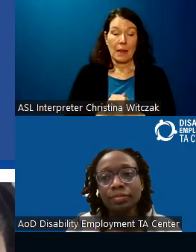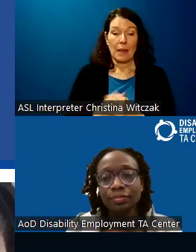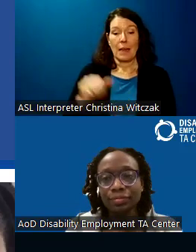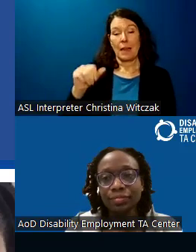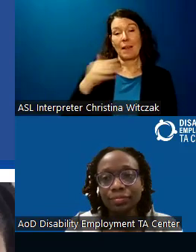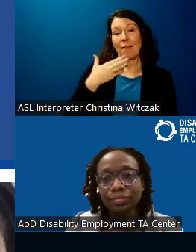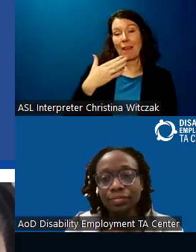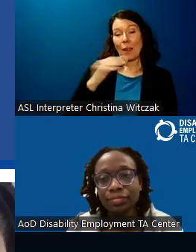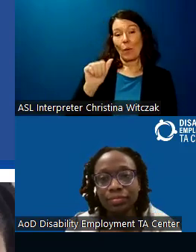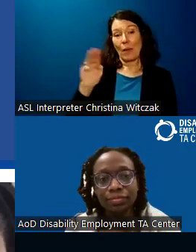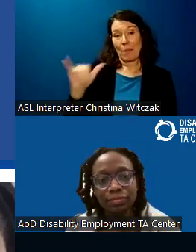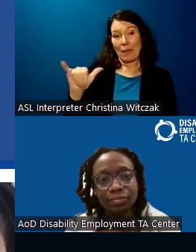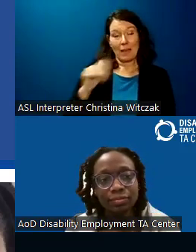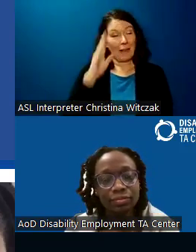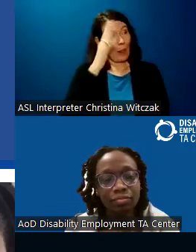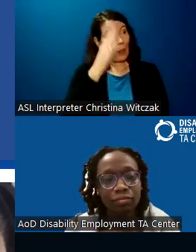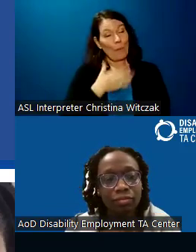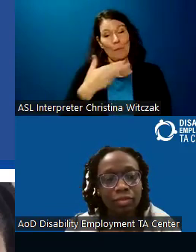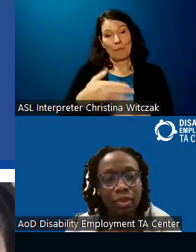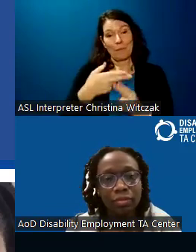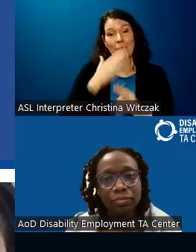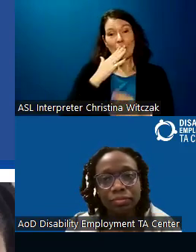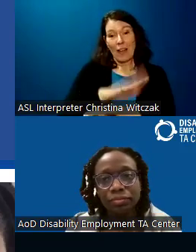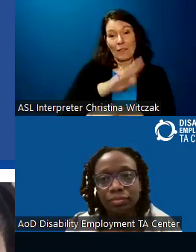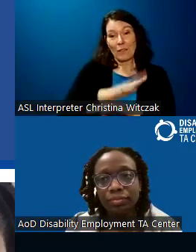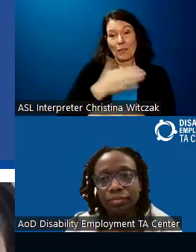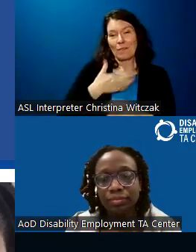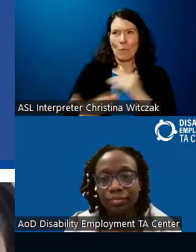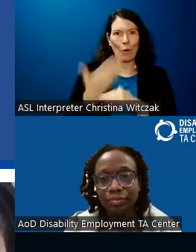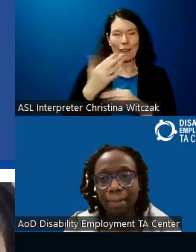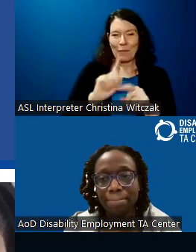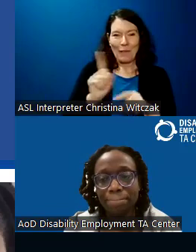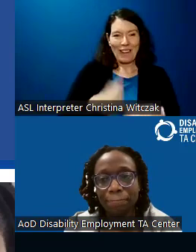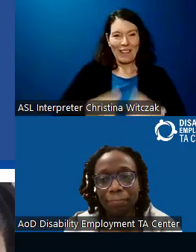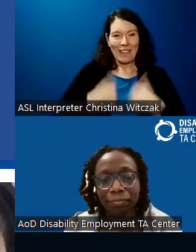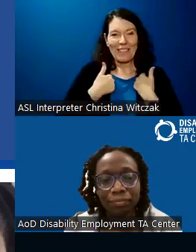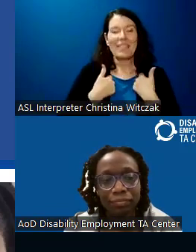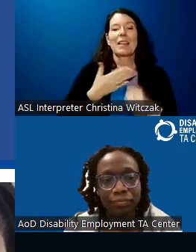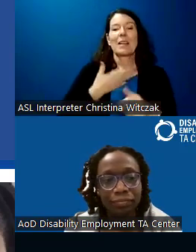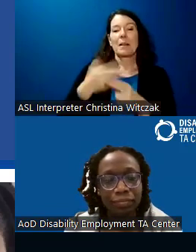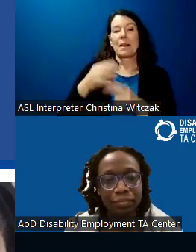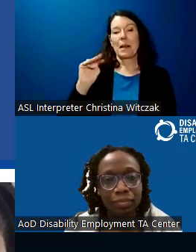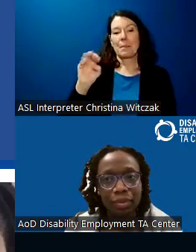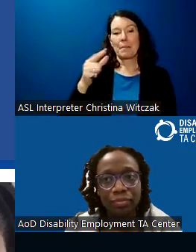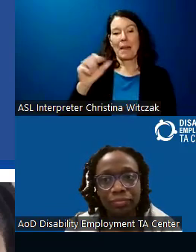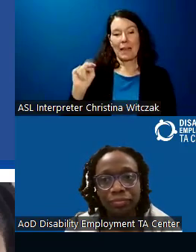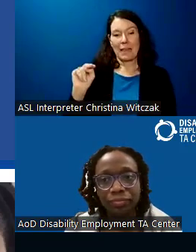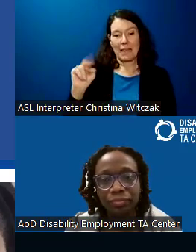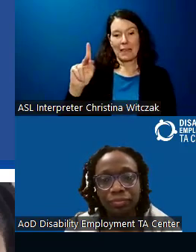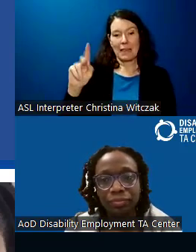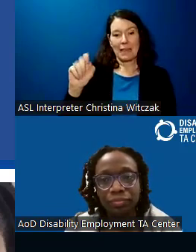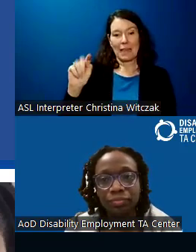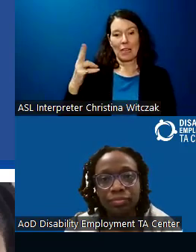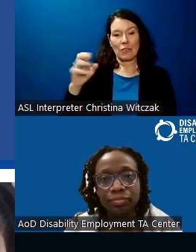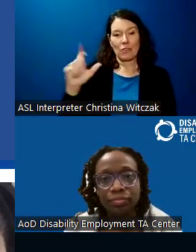Thanks so much, Amy. Hello, everyone, and good afternoon or morning, depending on where you are. My name is Megan Ketchel, and I am the